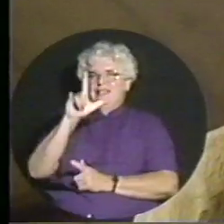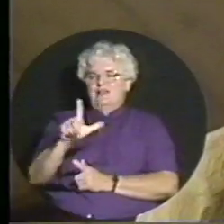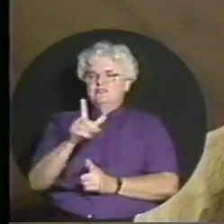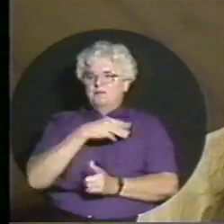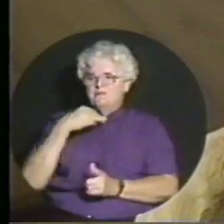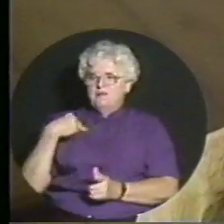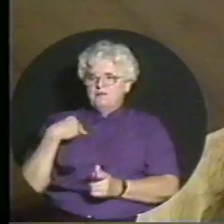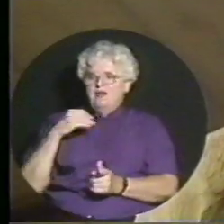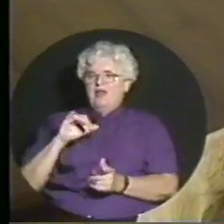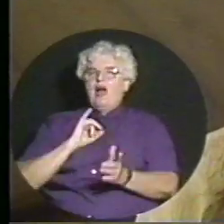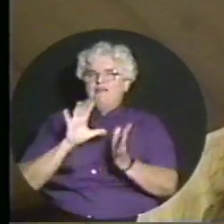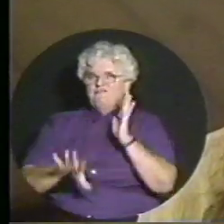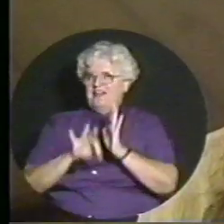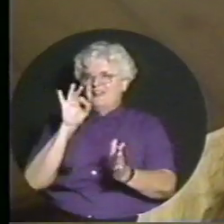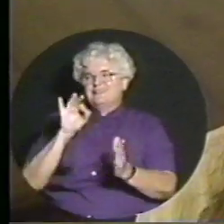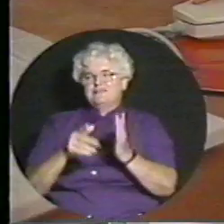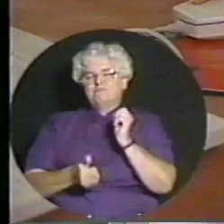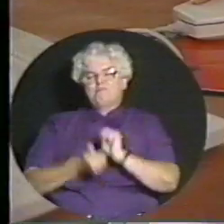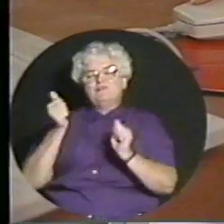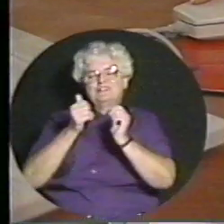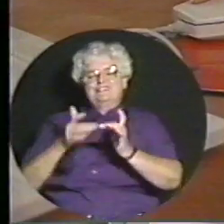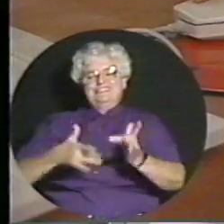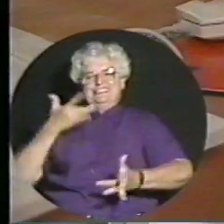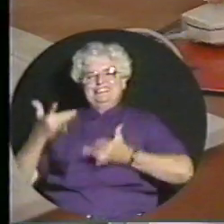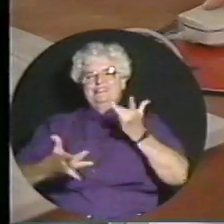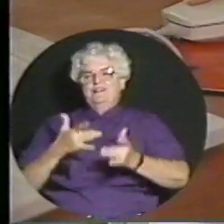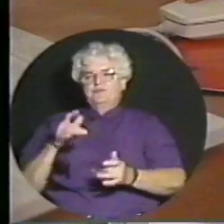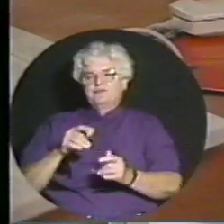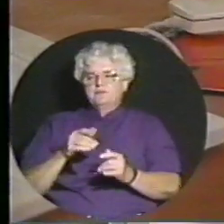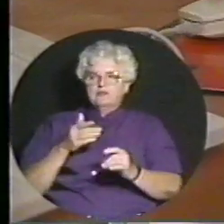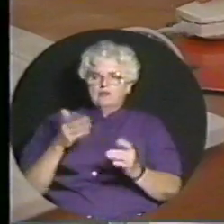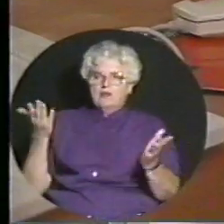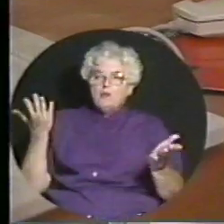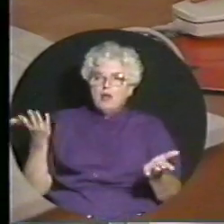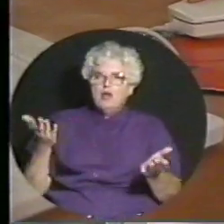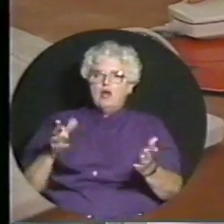find that's the most exciting part of all. After all, a